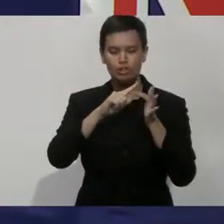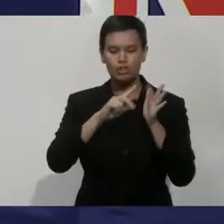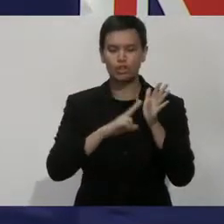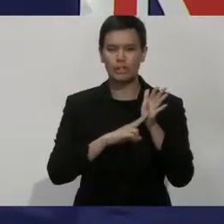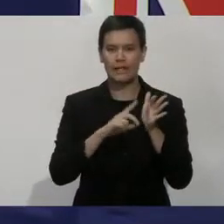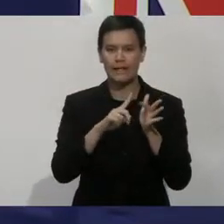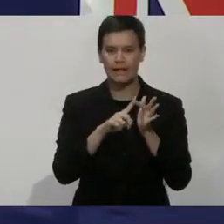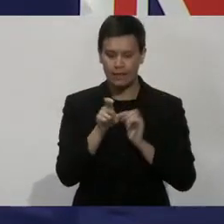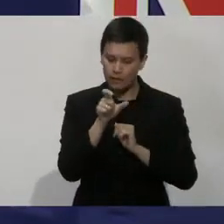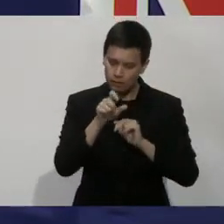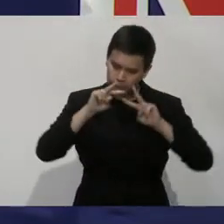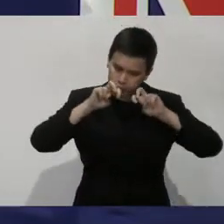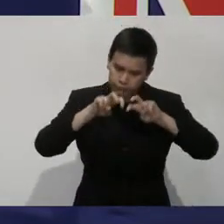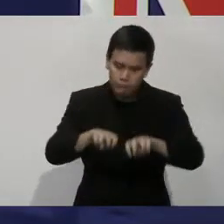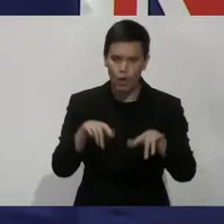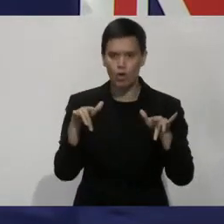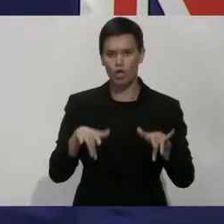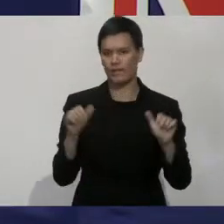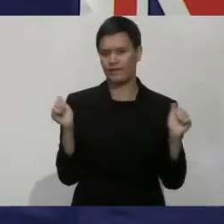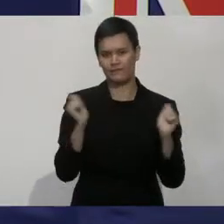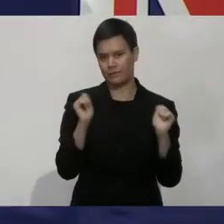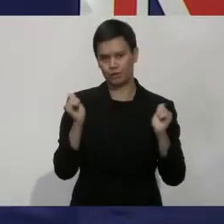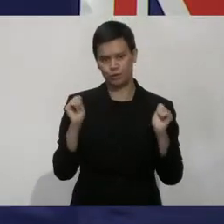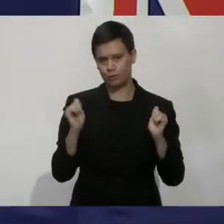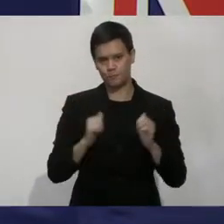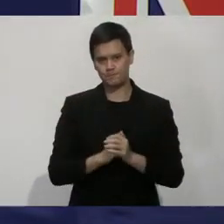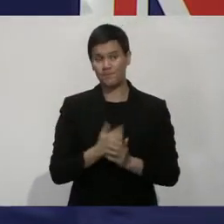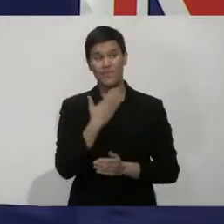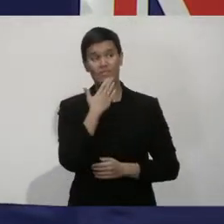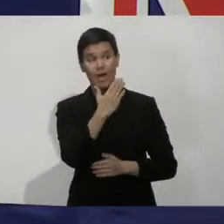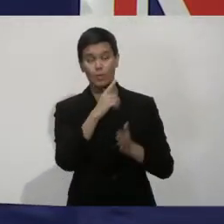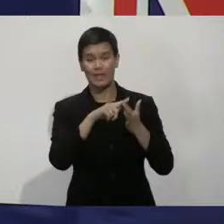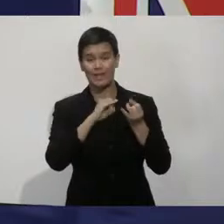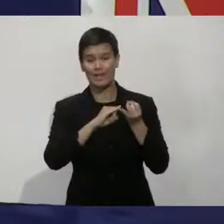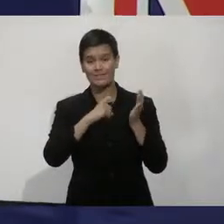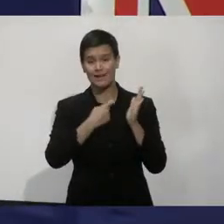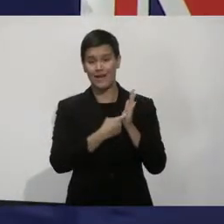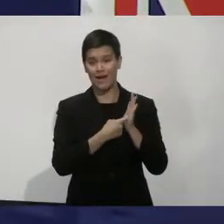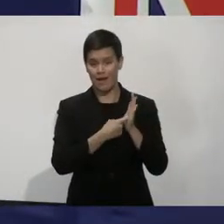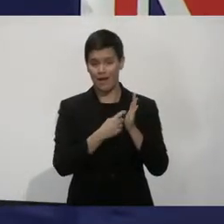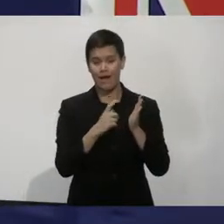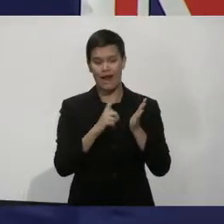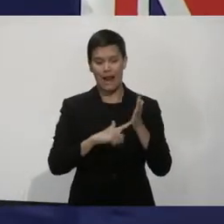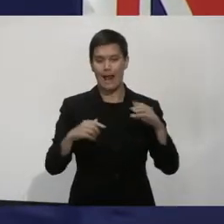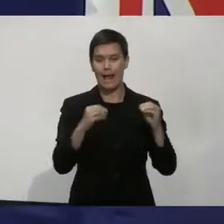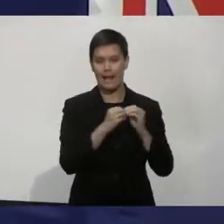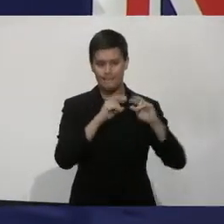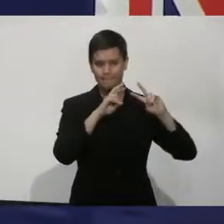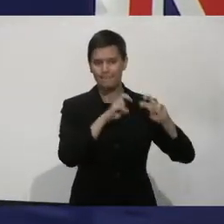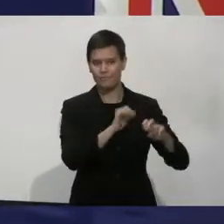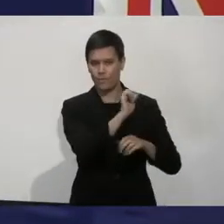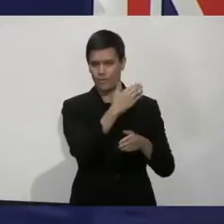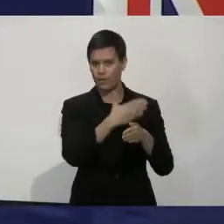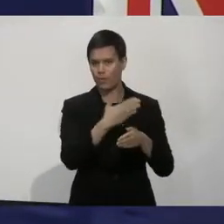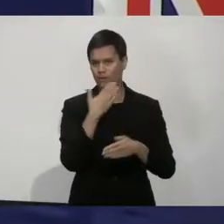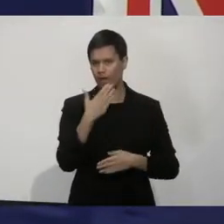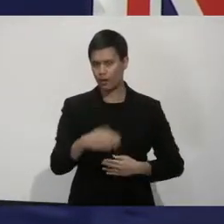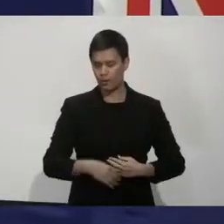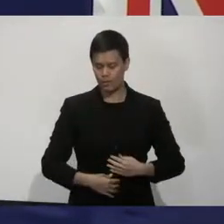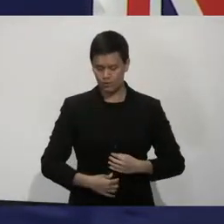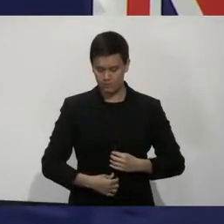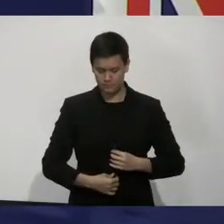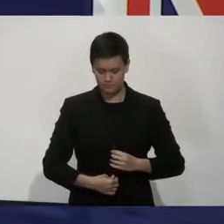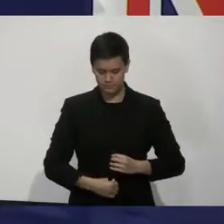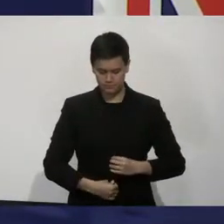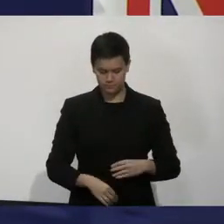that. Person's household members, and has that person's workplace colleagues been tested, and have they been isolated? They've certainly